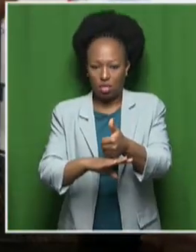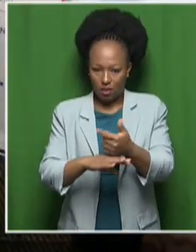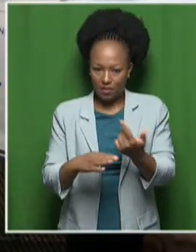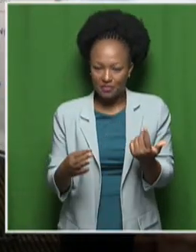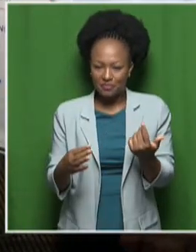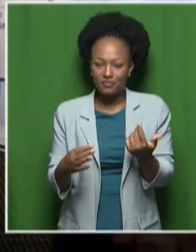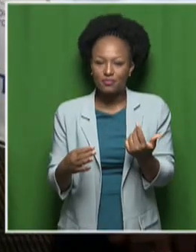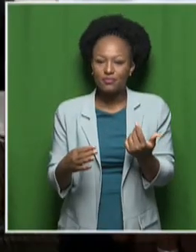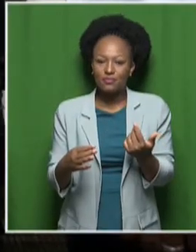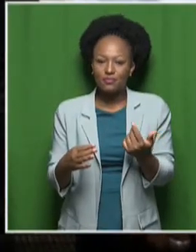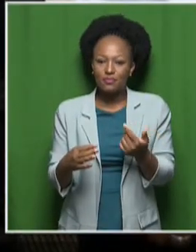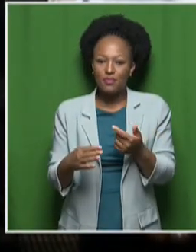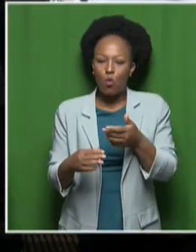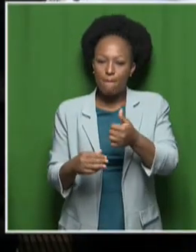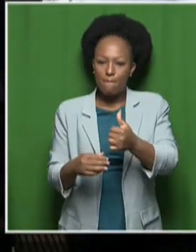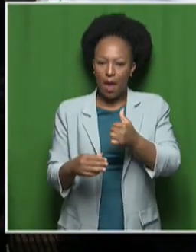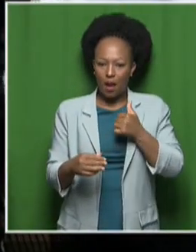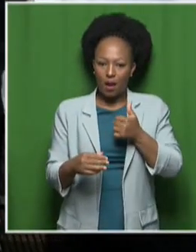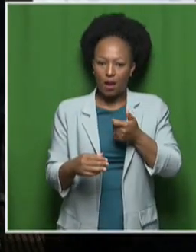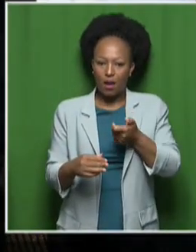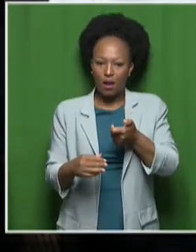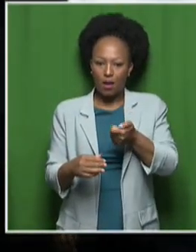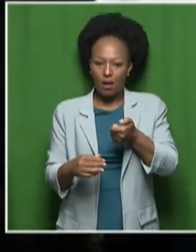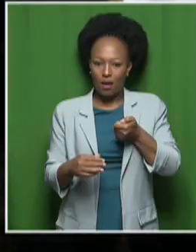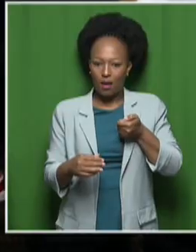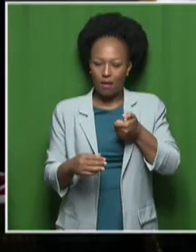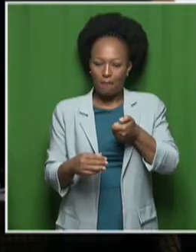literally moving it back,